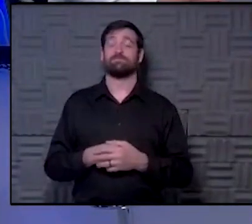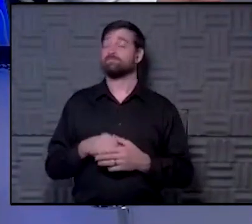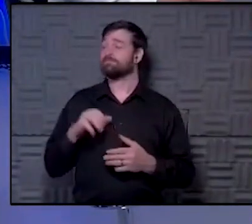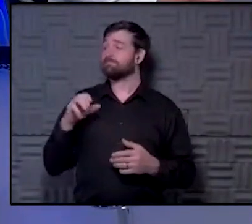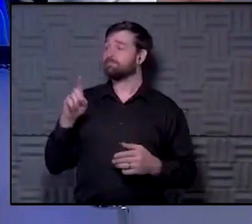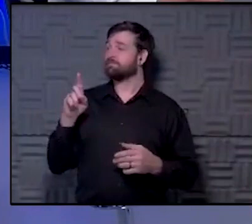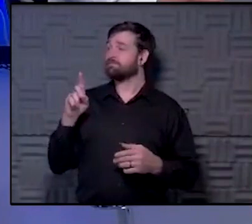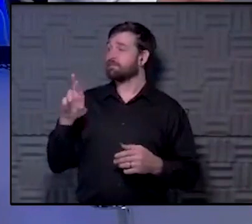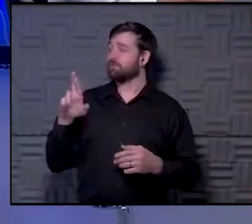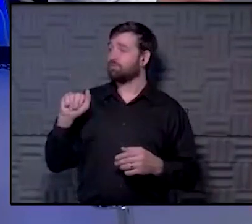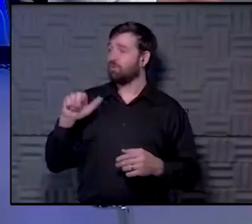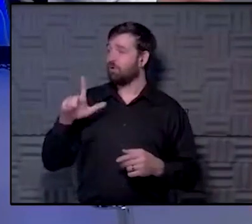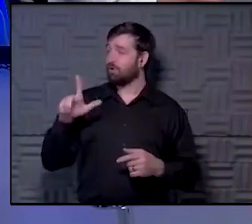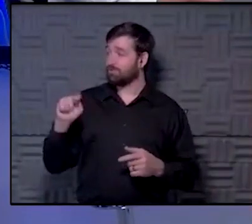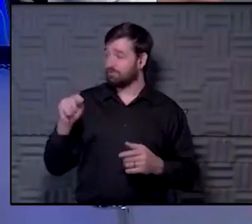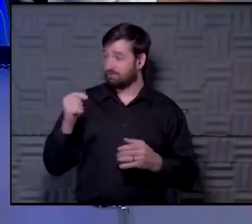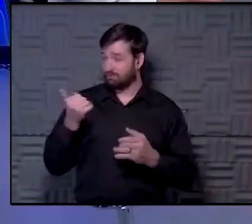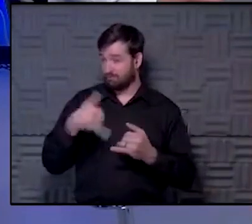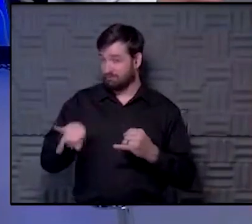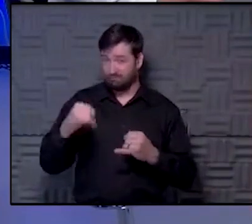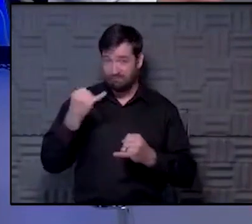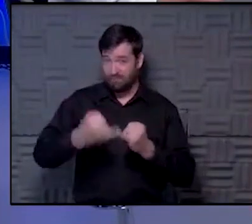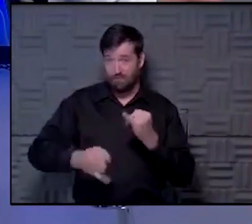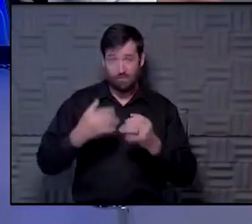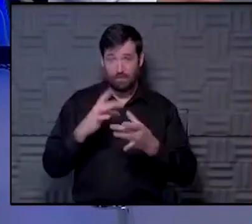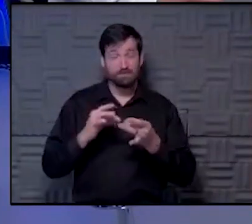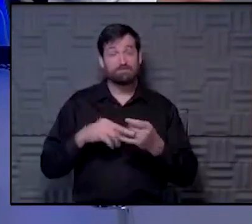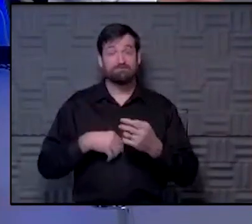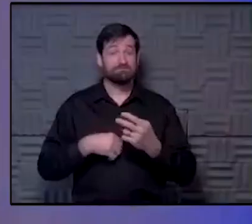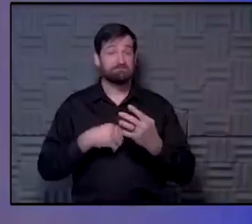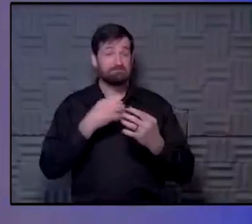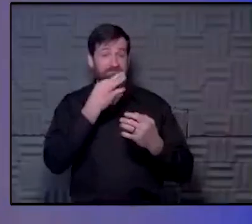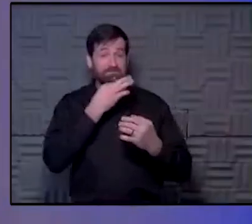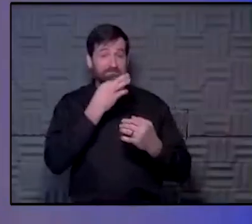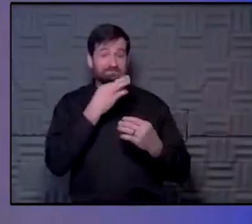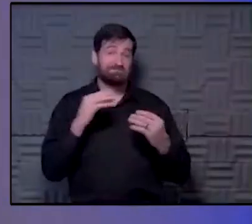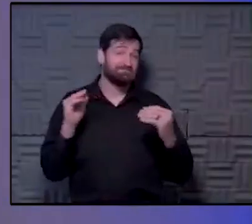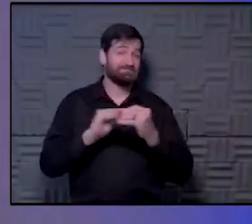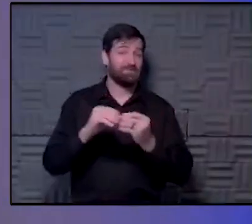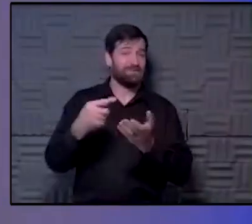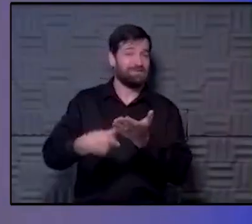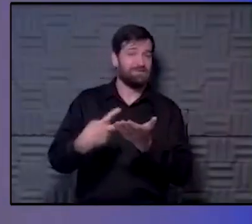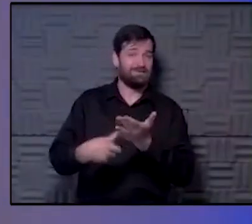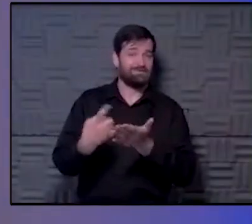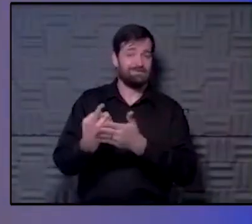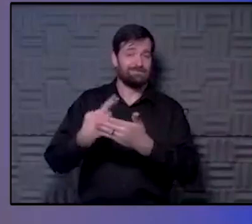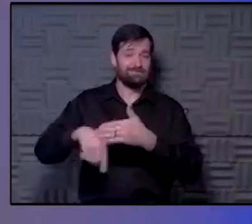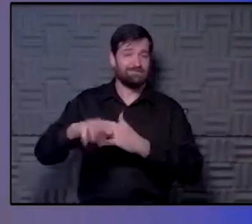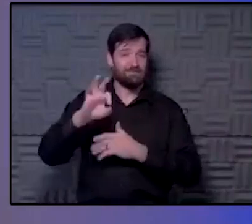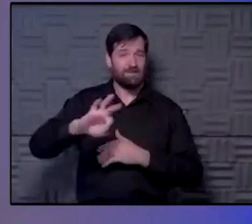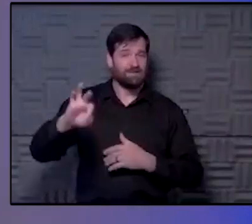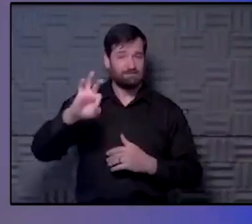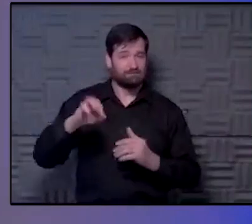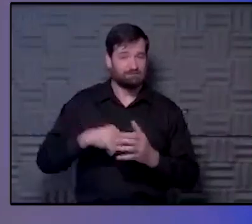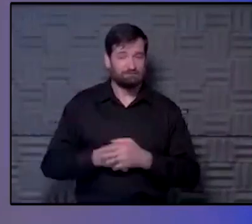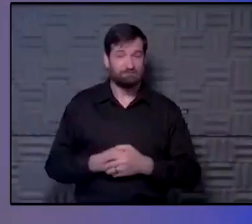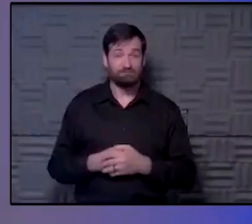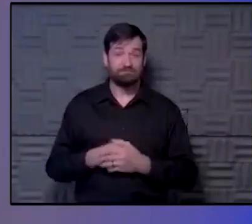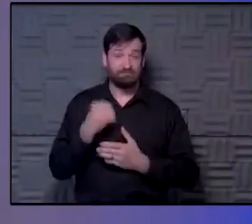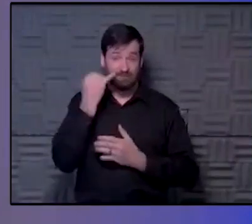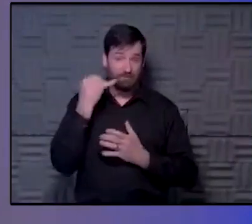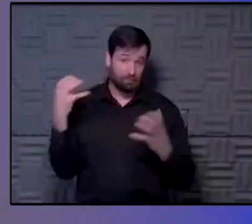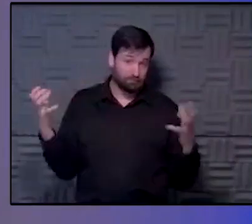Ault, any final thoughts? Well, stay tuned. We're going to have more to talk about next Friday. So if we get